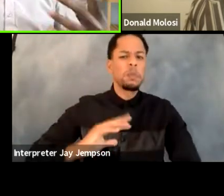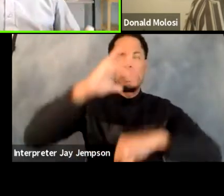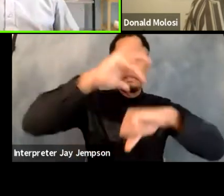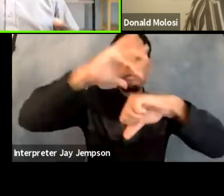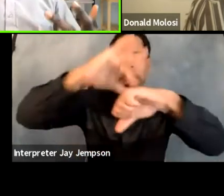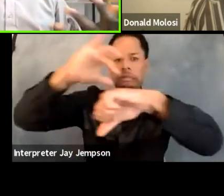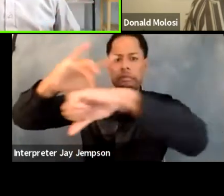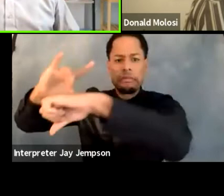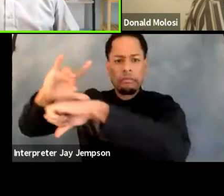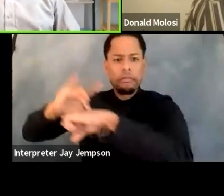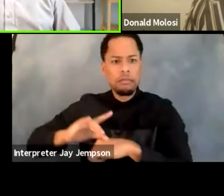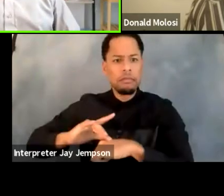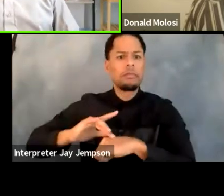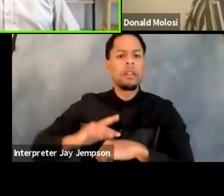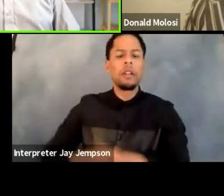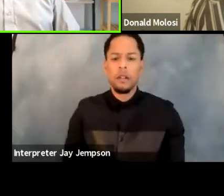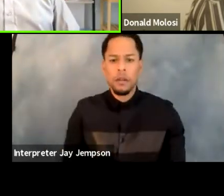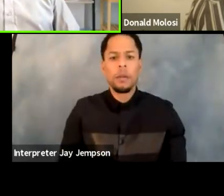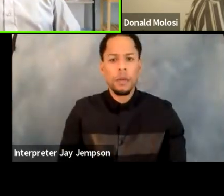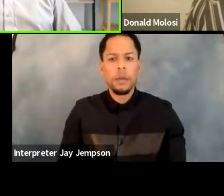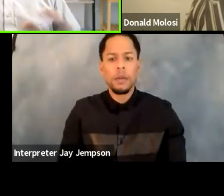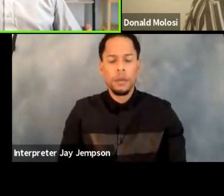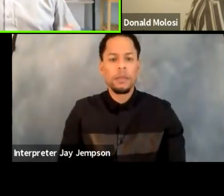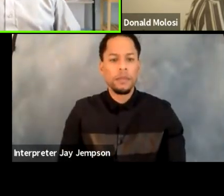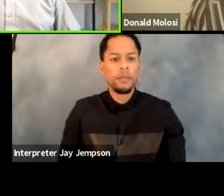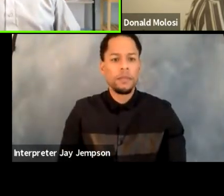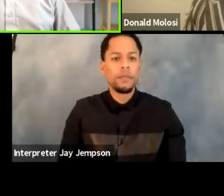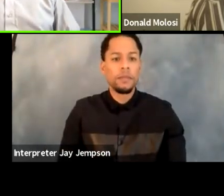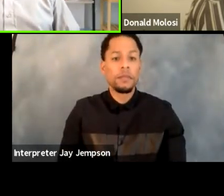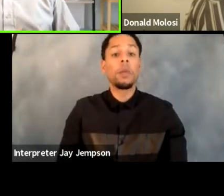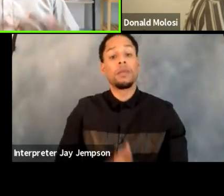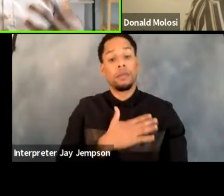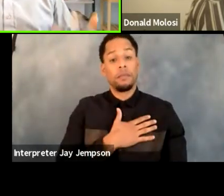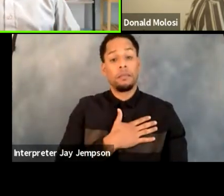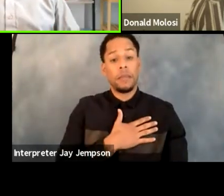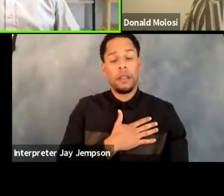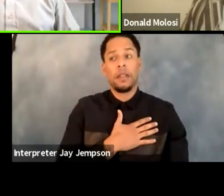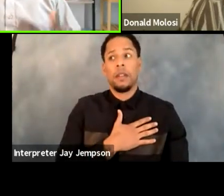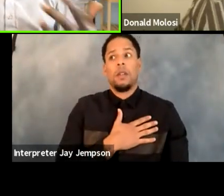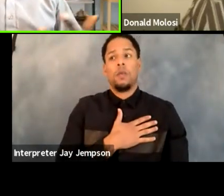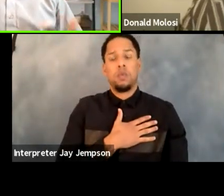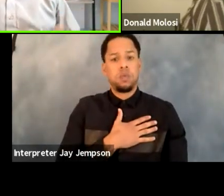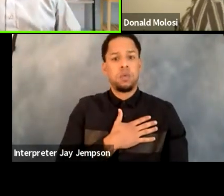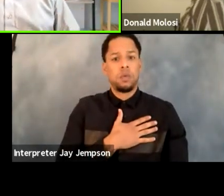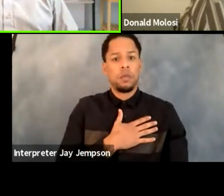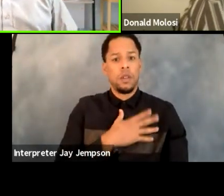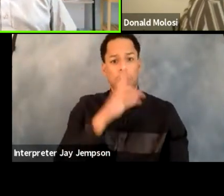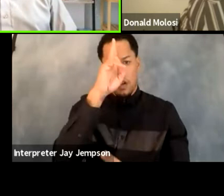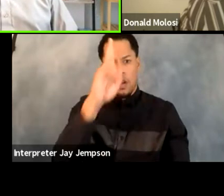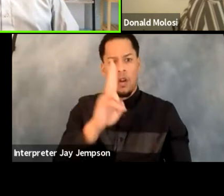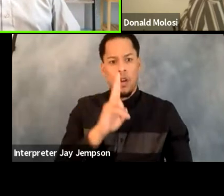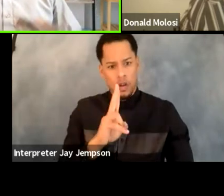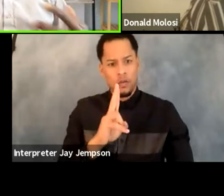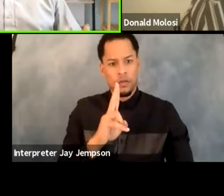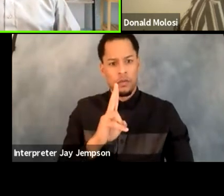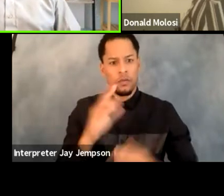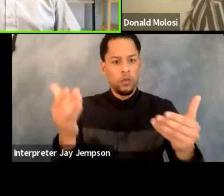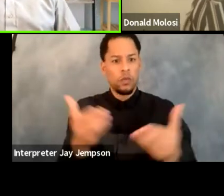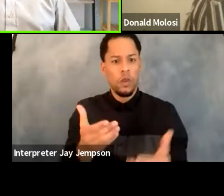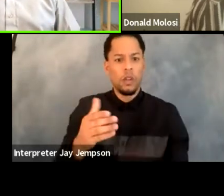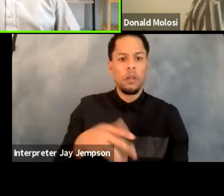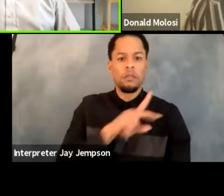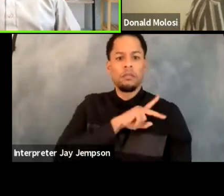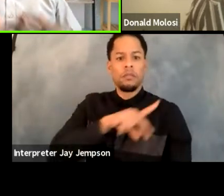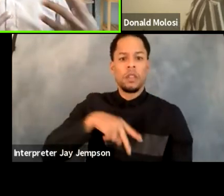taken on tour, different part of the world. And so it's my privilege and really an honor to have Donald Malusi with us, Ibukun